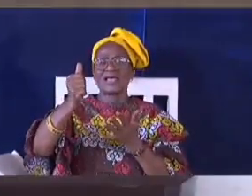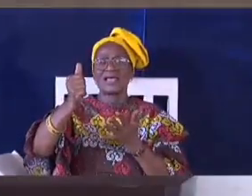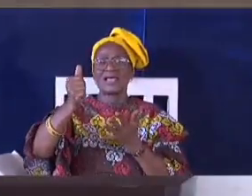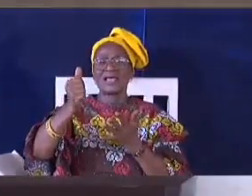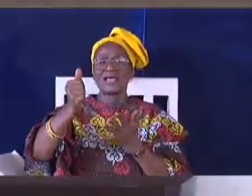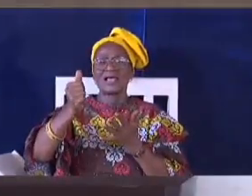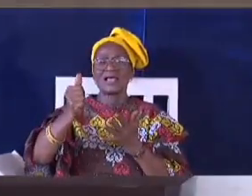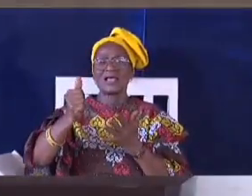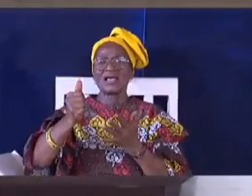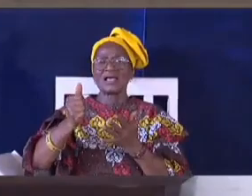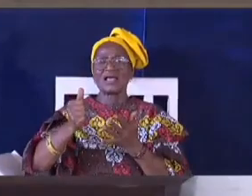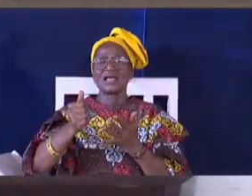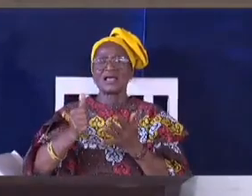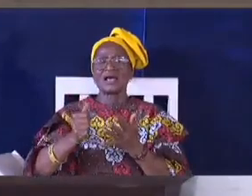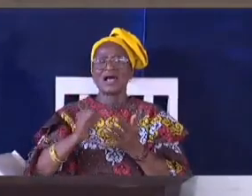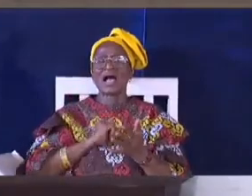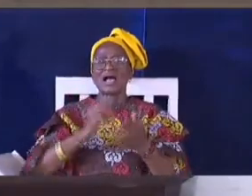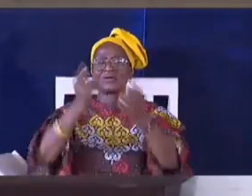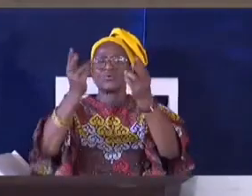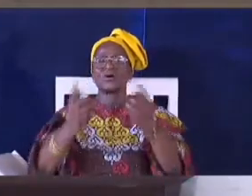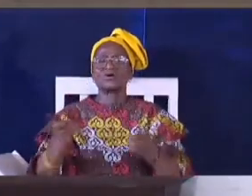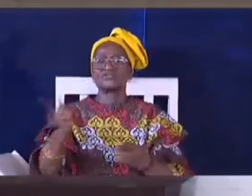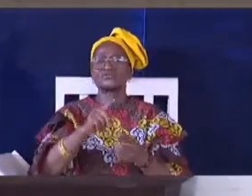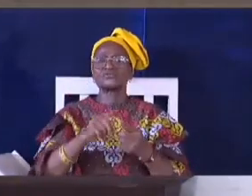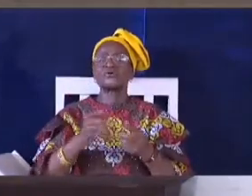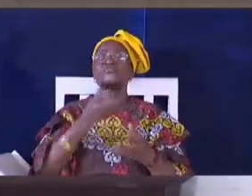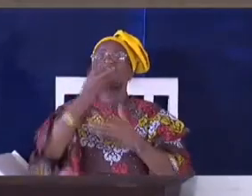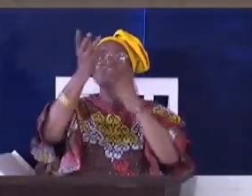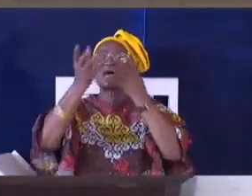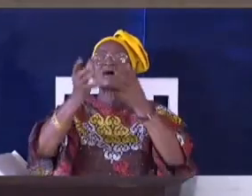I want you to shout another hallelujah.